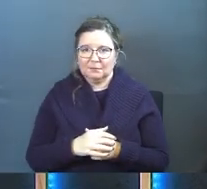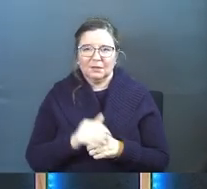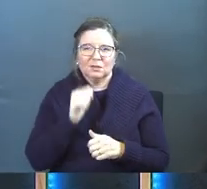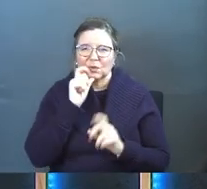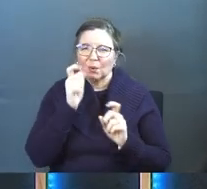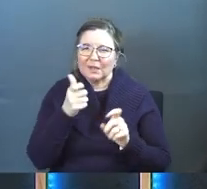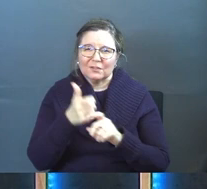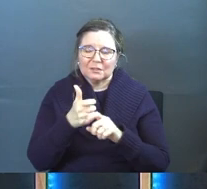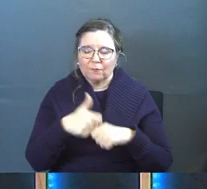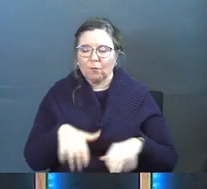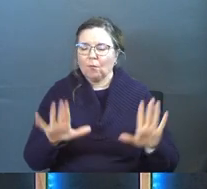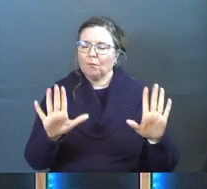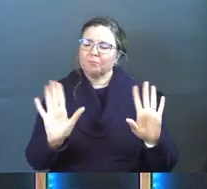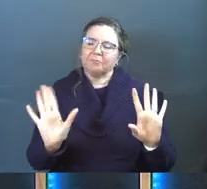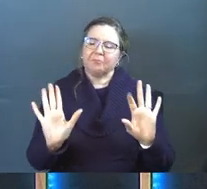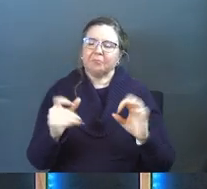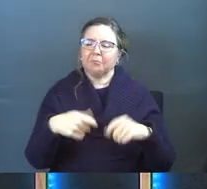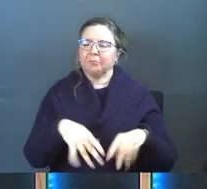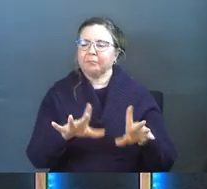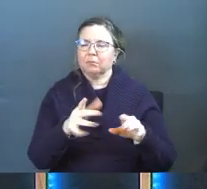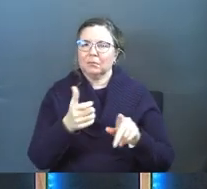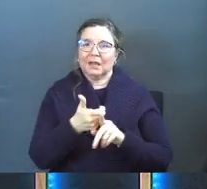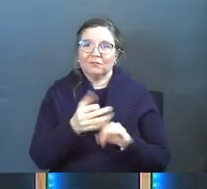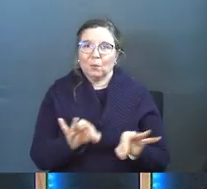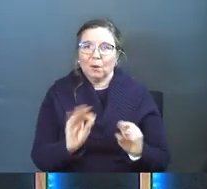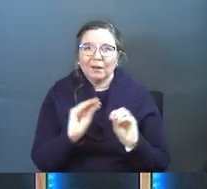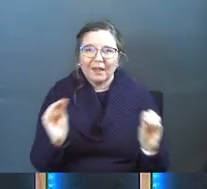Amen. Don't give yourself away as if you are worth nothing.